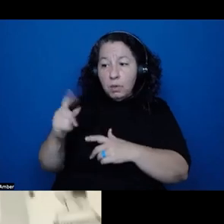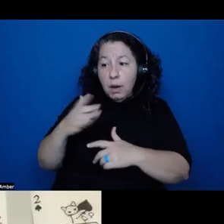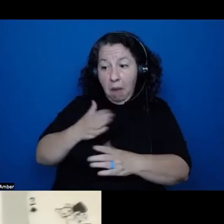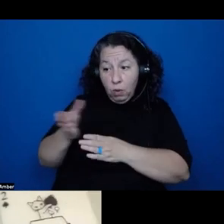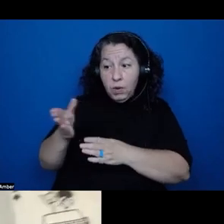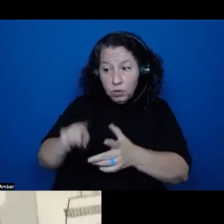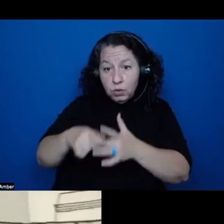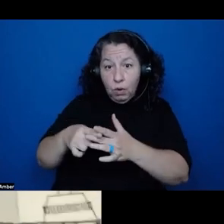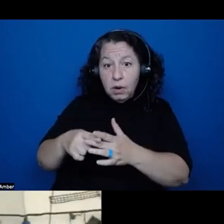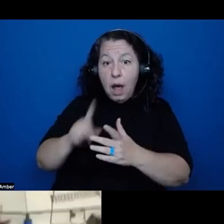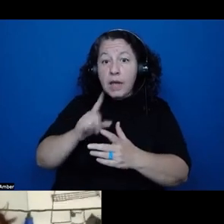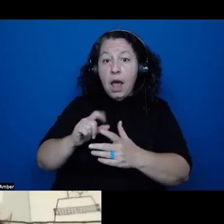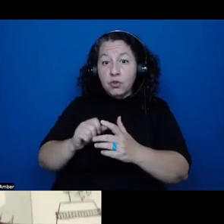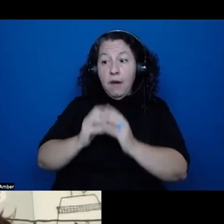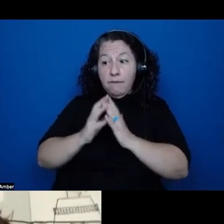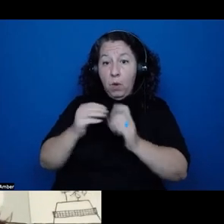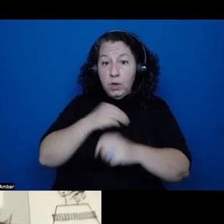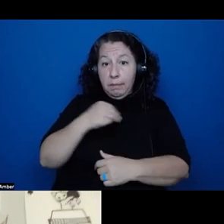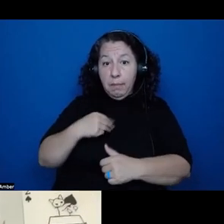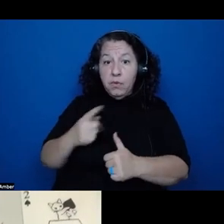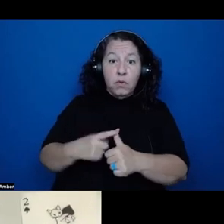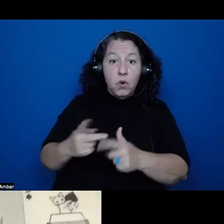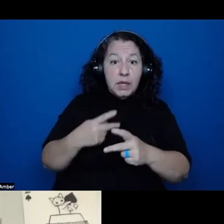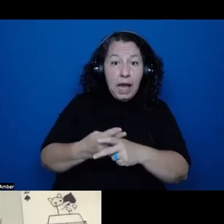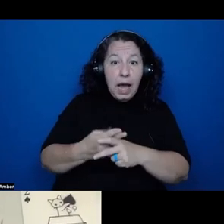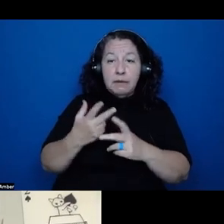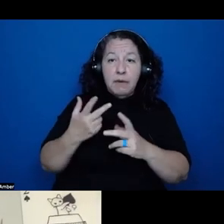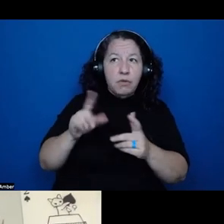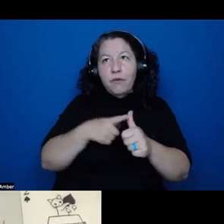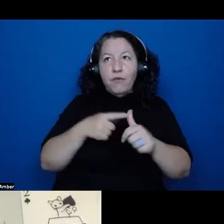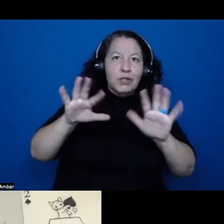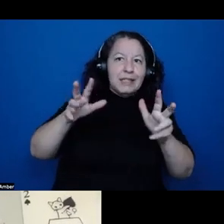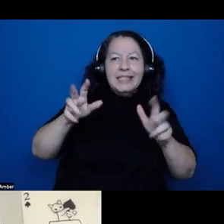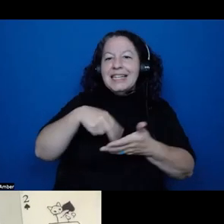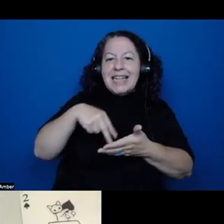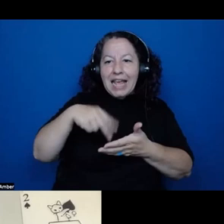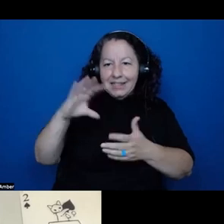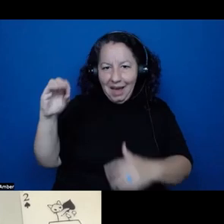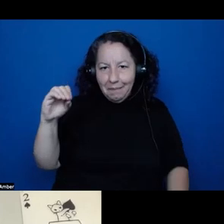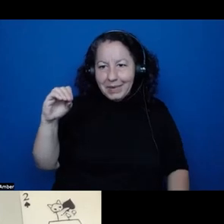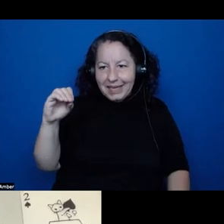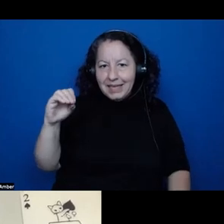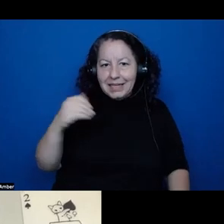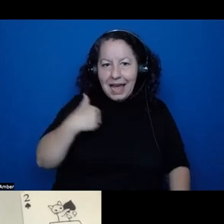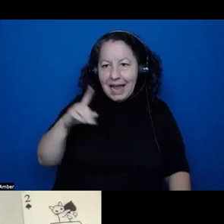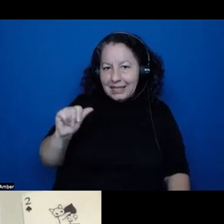was a founding member of the first kind of dance company that had disabled people in it in New Zealand, and I